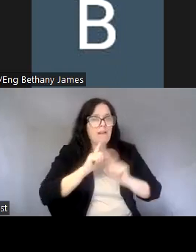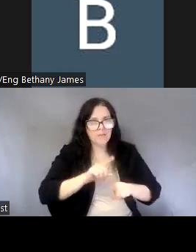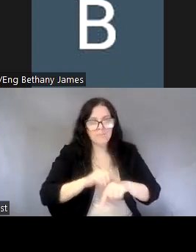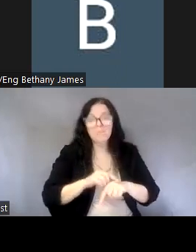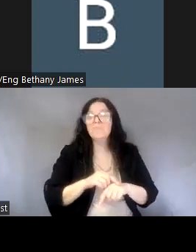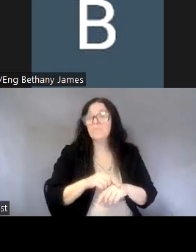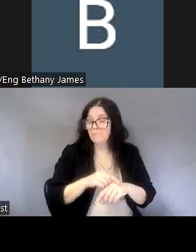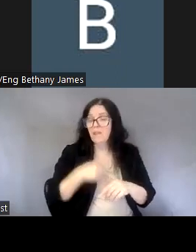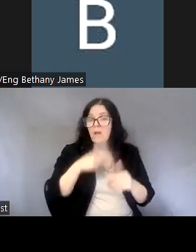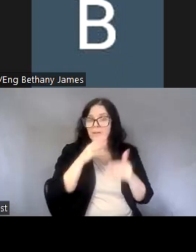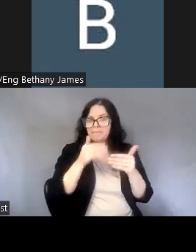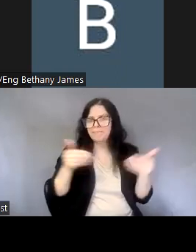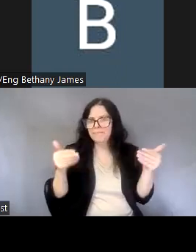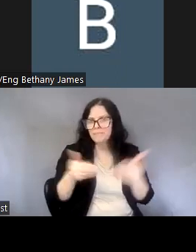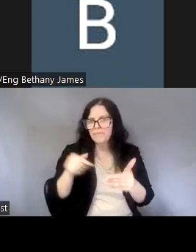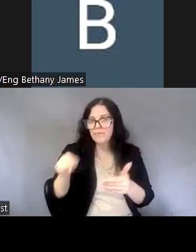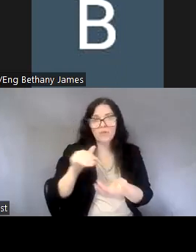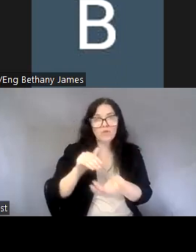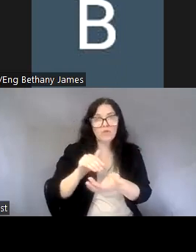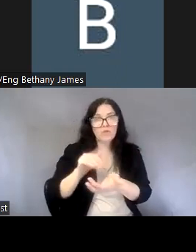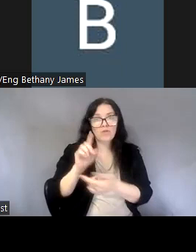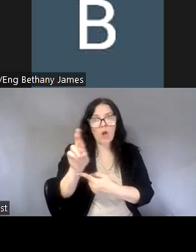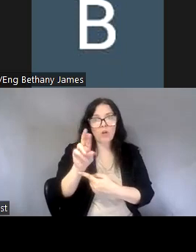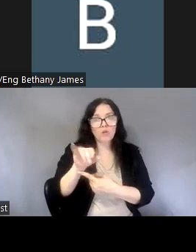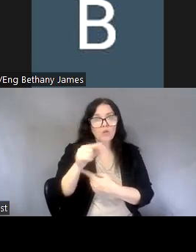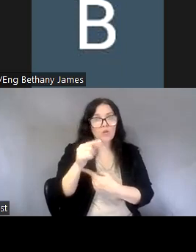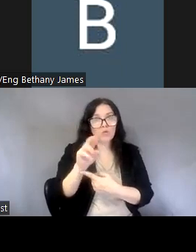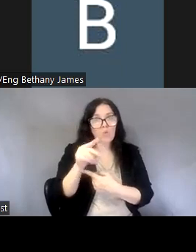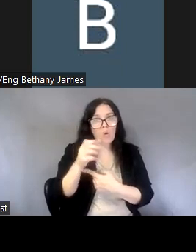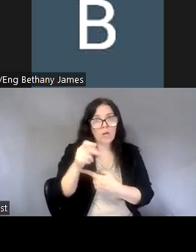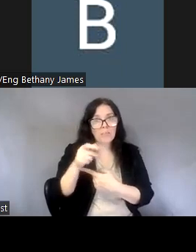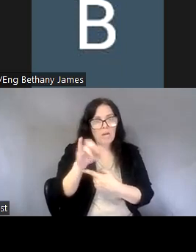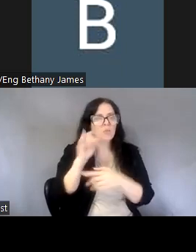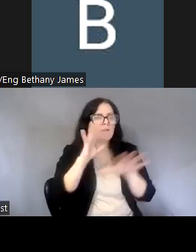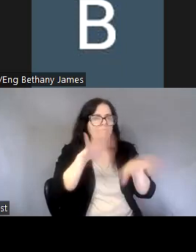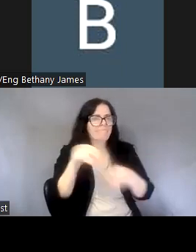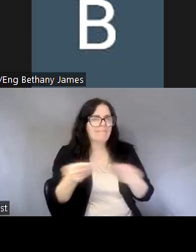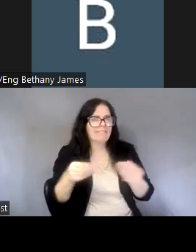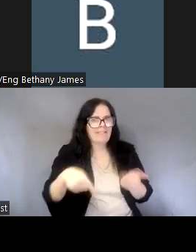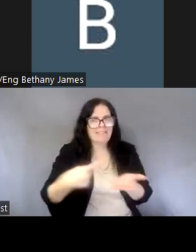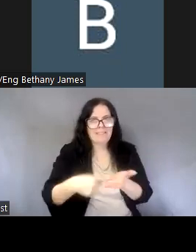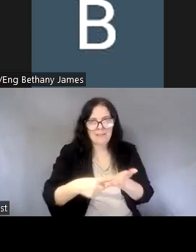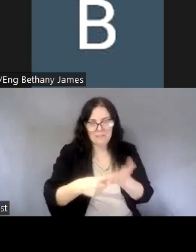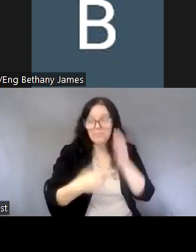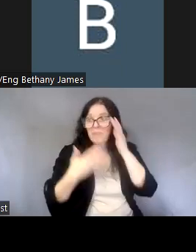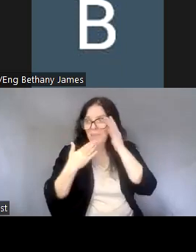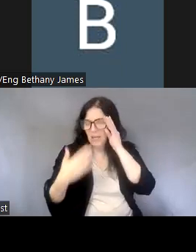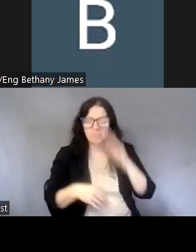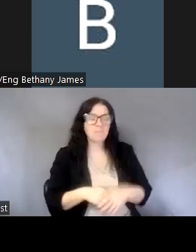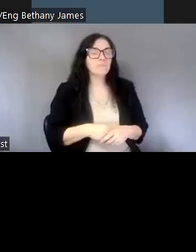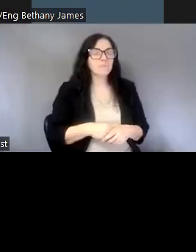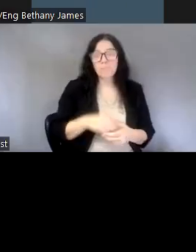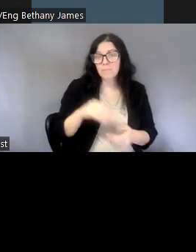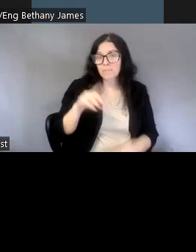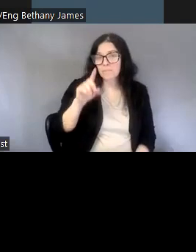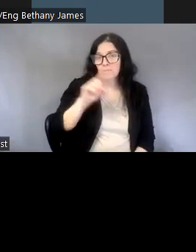George Paris, who will now be facilitating the event. Thank you. Good afternoon, everyone. As